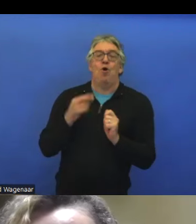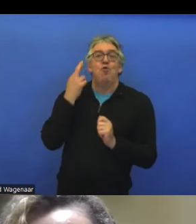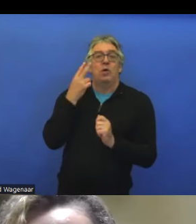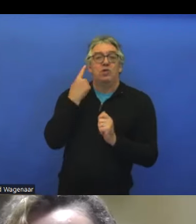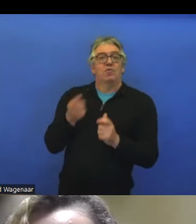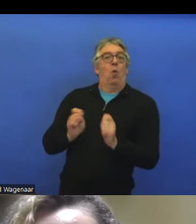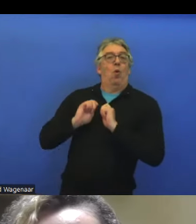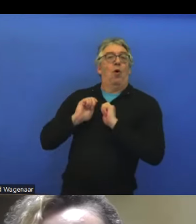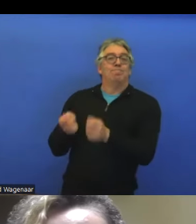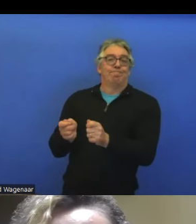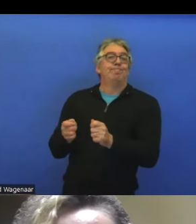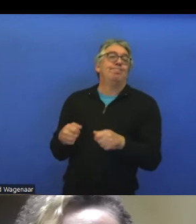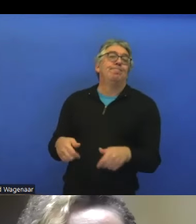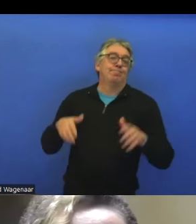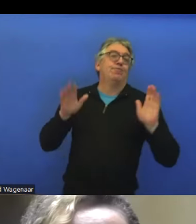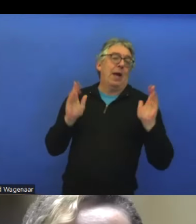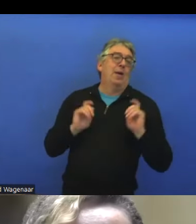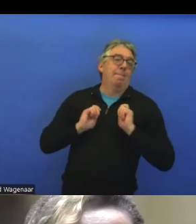usually the risk that